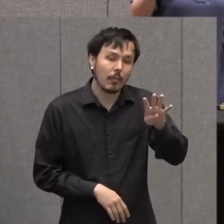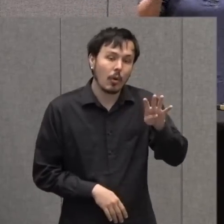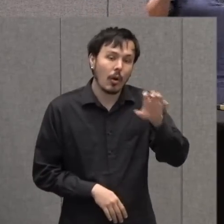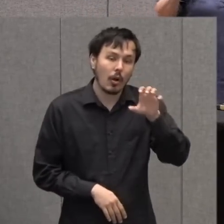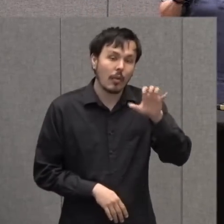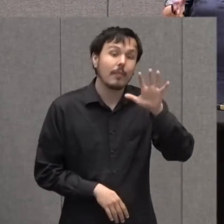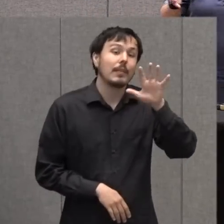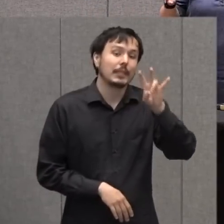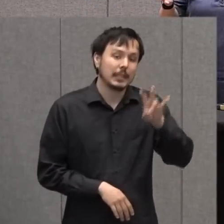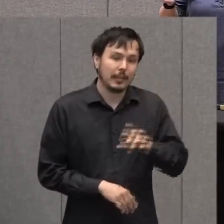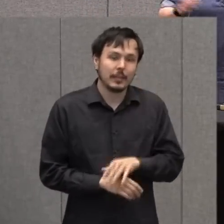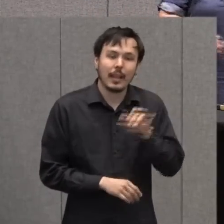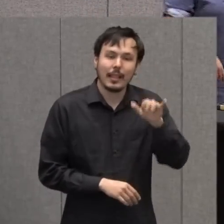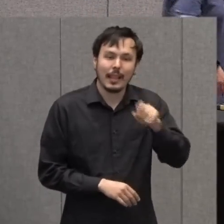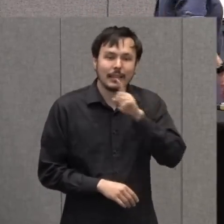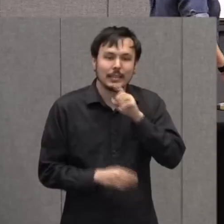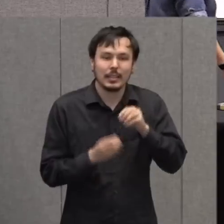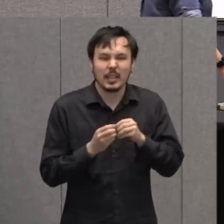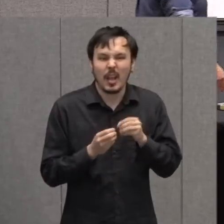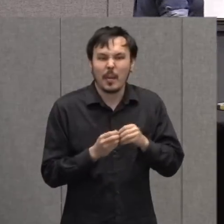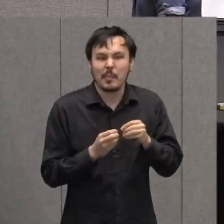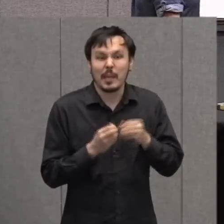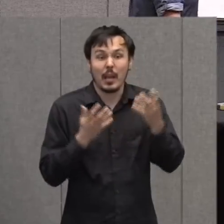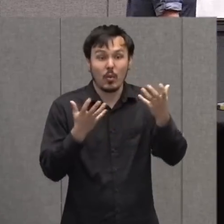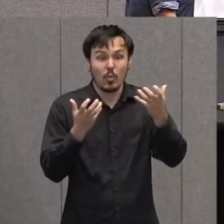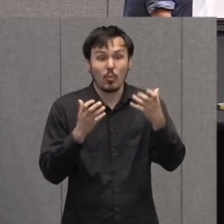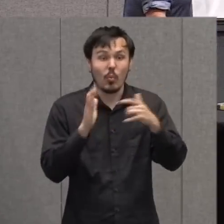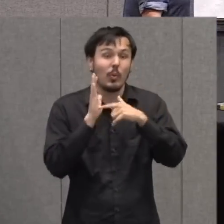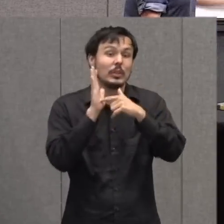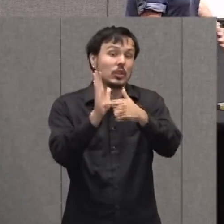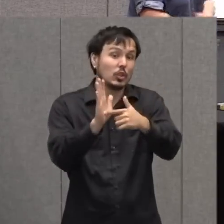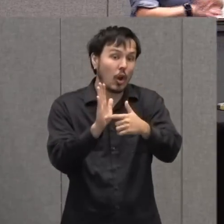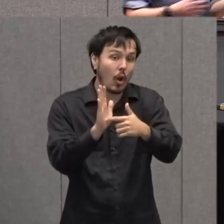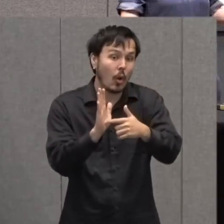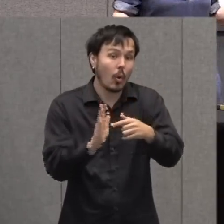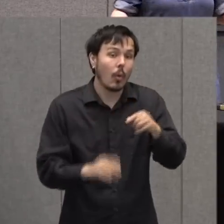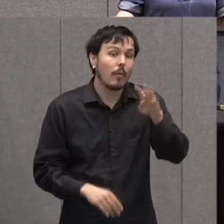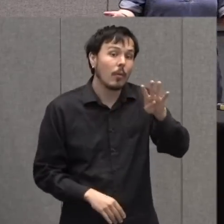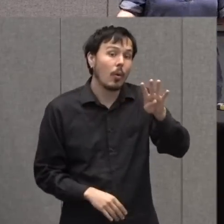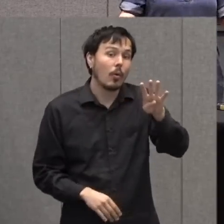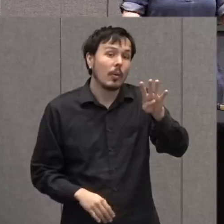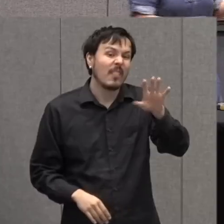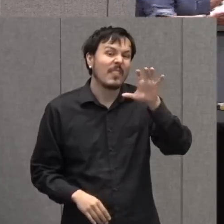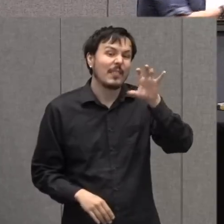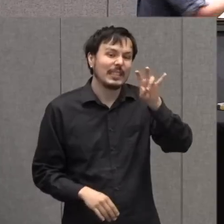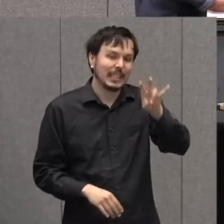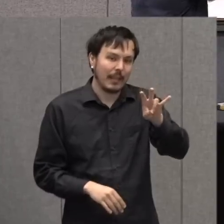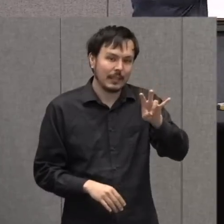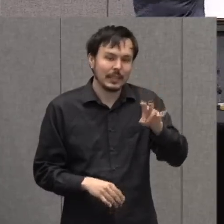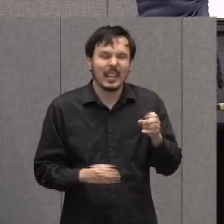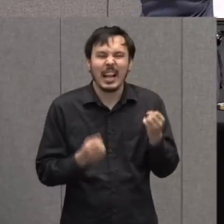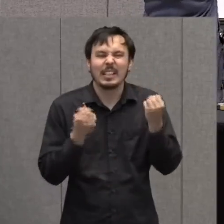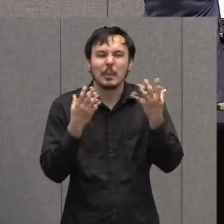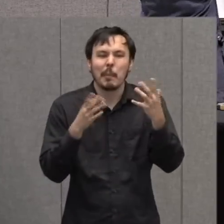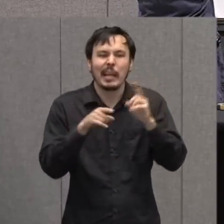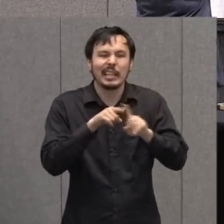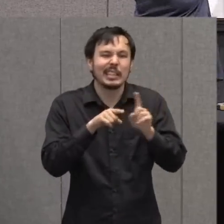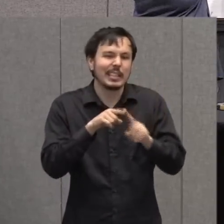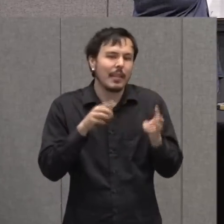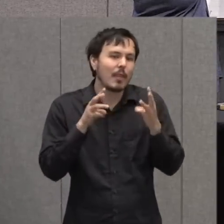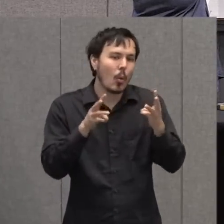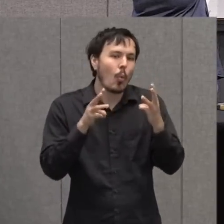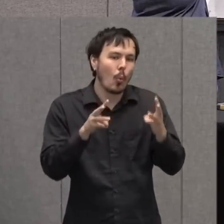we're going to try to make and represent 457 as many ways as we can. Like Wow, the that's